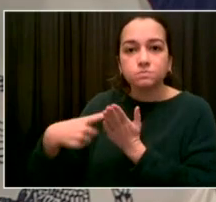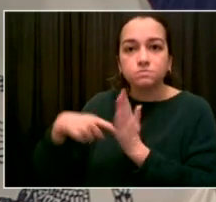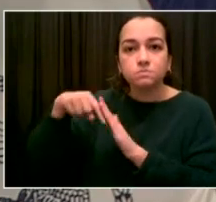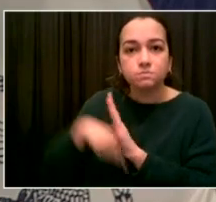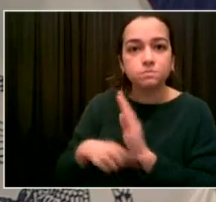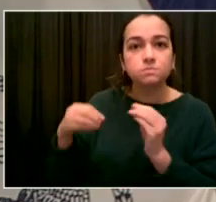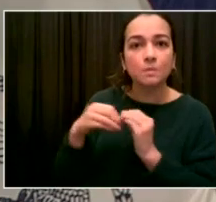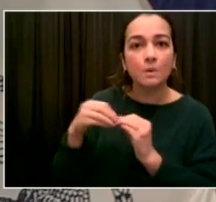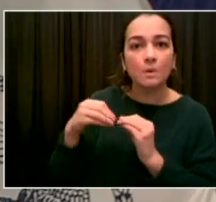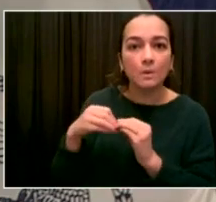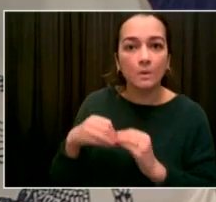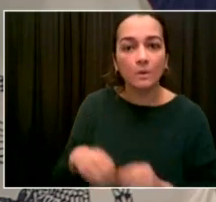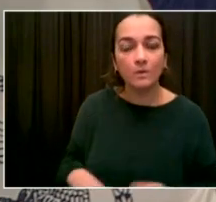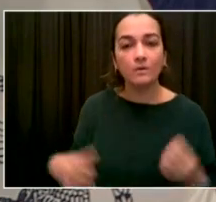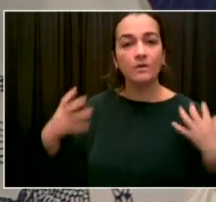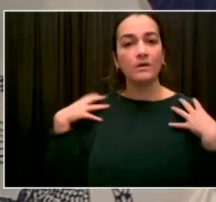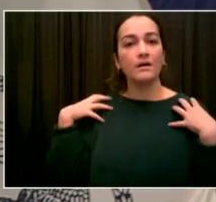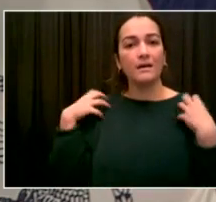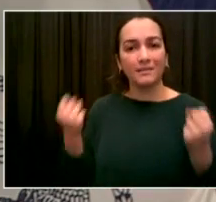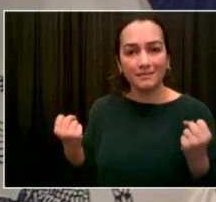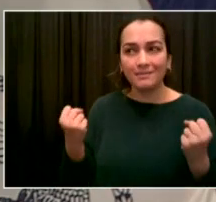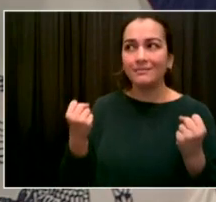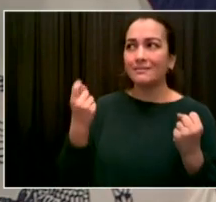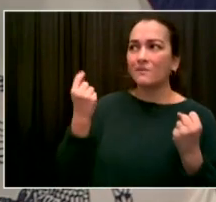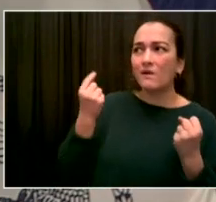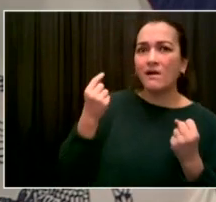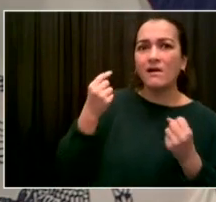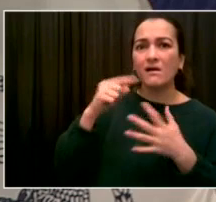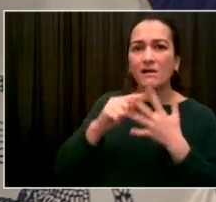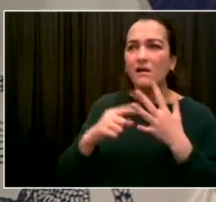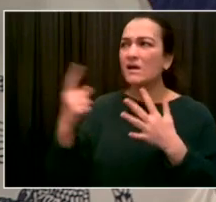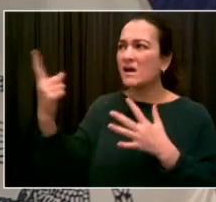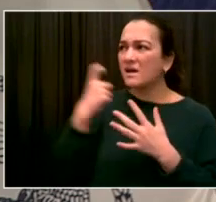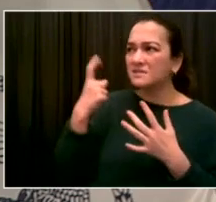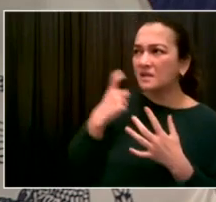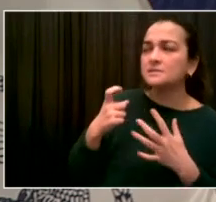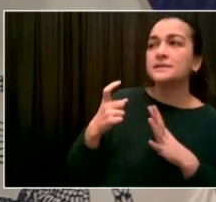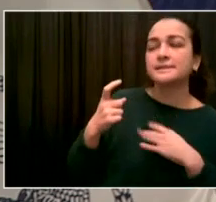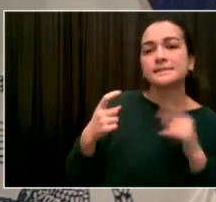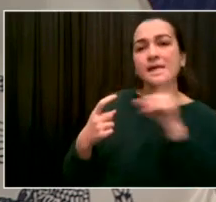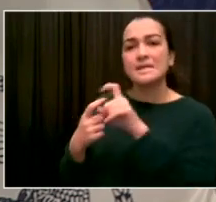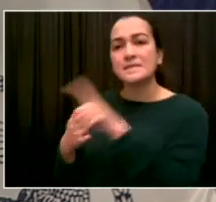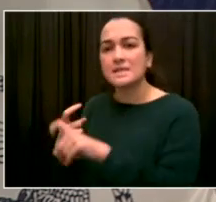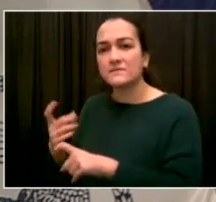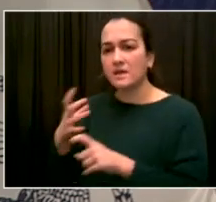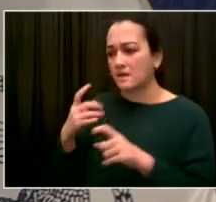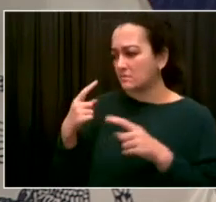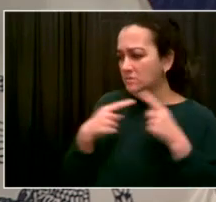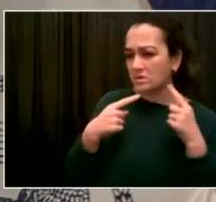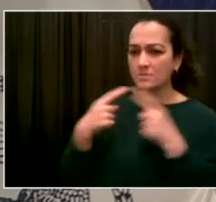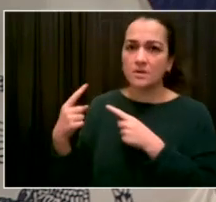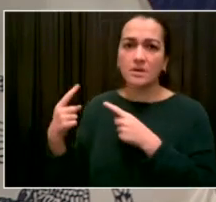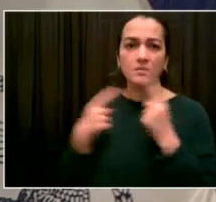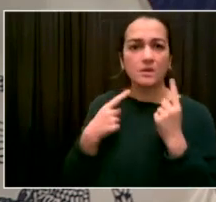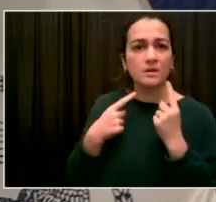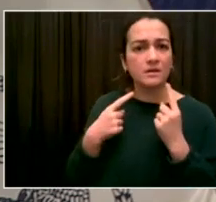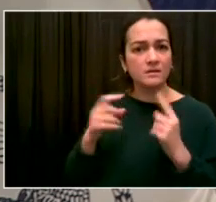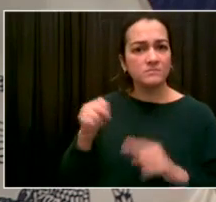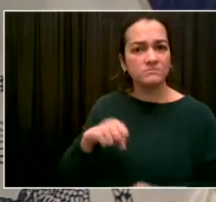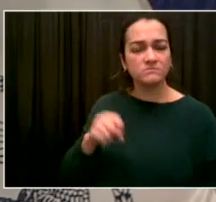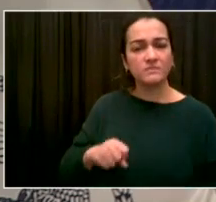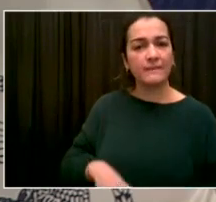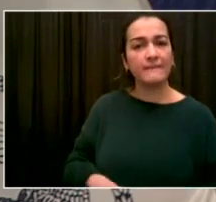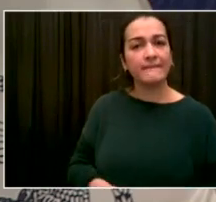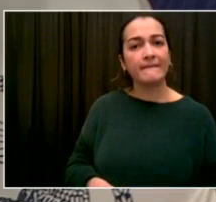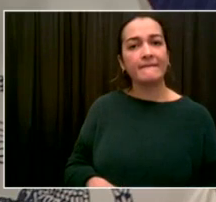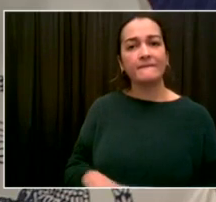thoughtful and important. So going forward, I want to do more of that. With business leaders and with others. We have time for